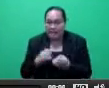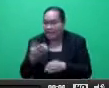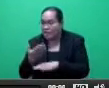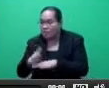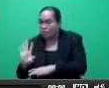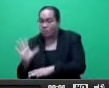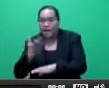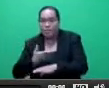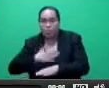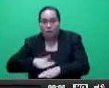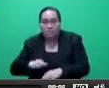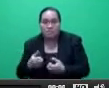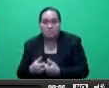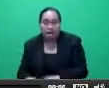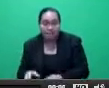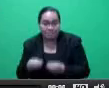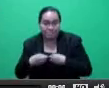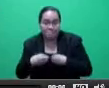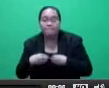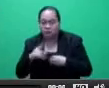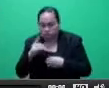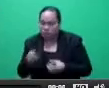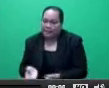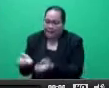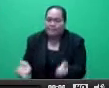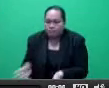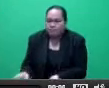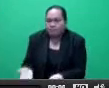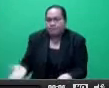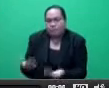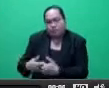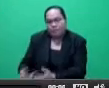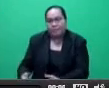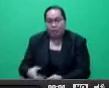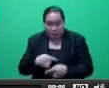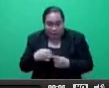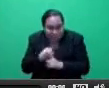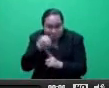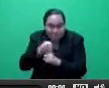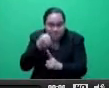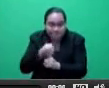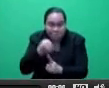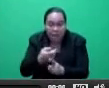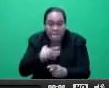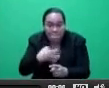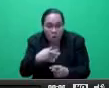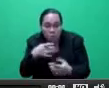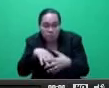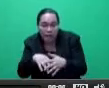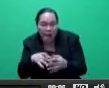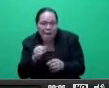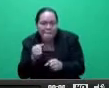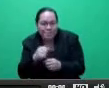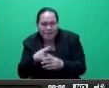entrepreneurs and formalize existing ones. We are aggressively pursuing a more streamlined, business-friendly